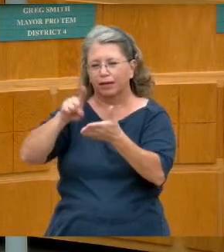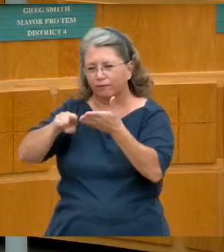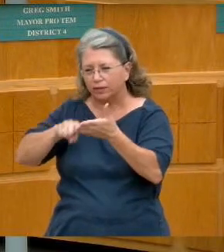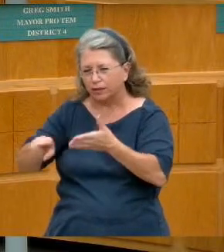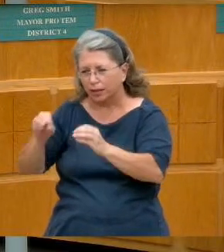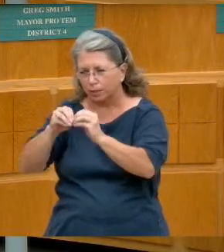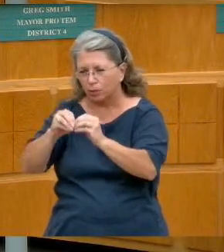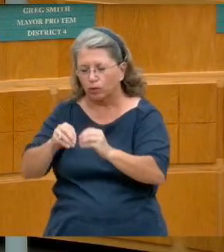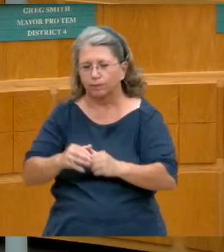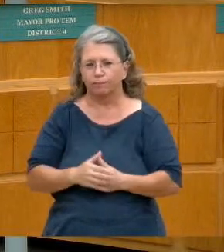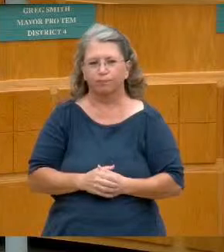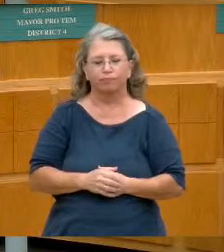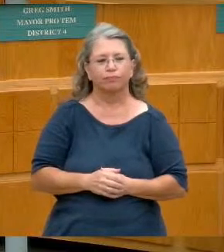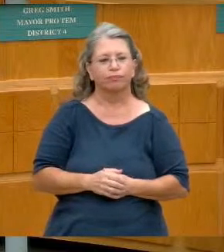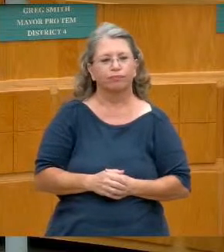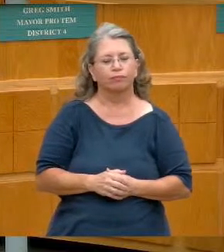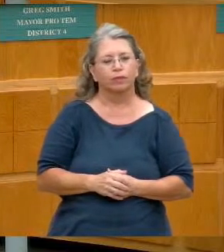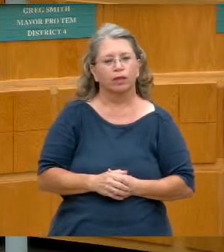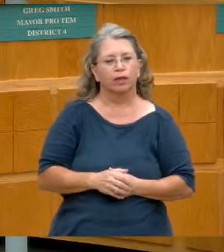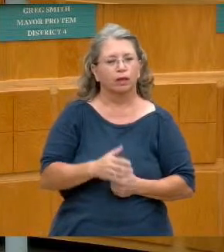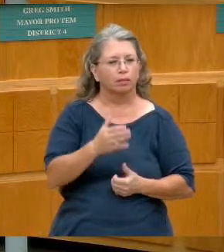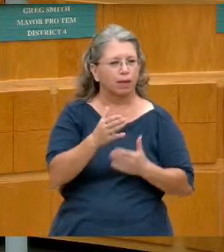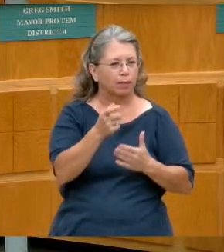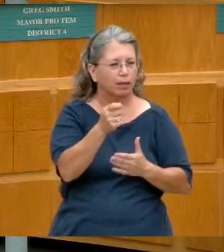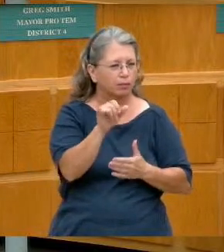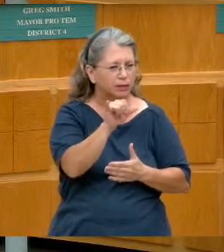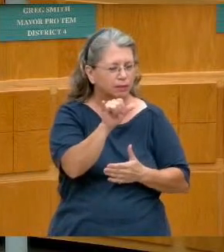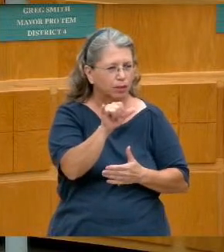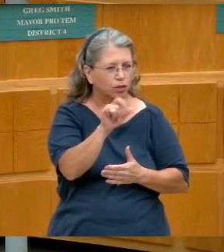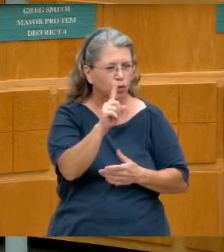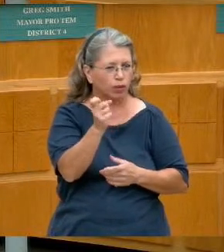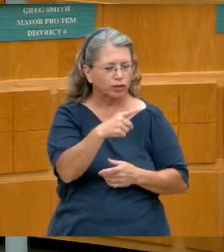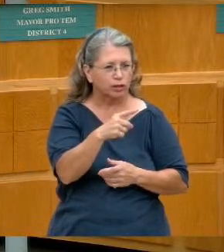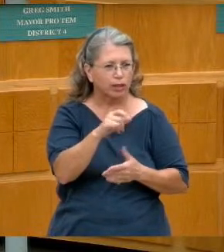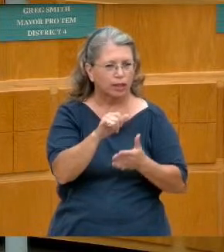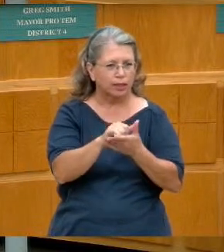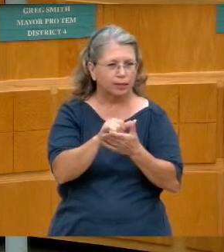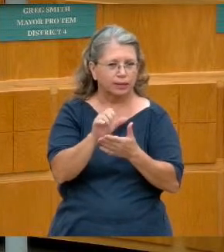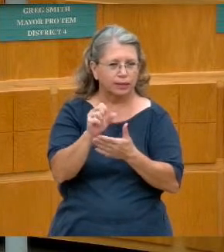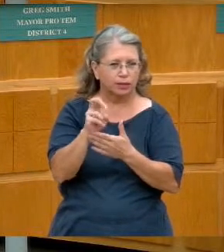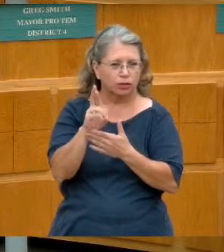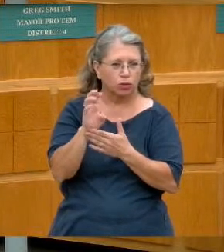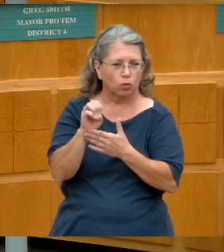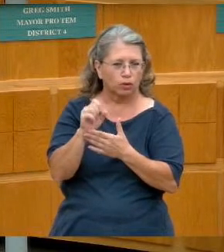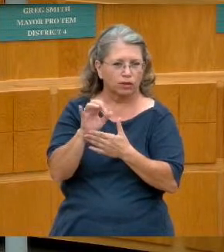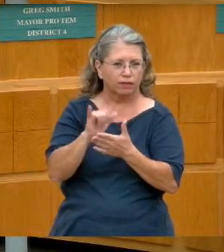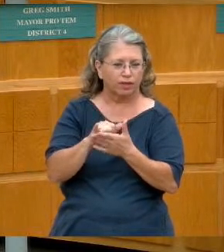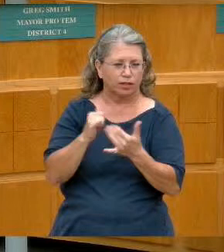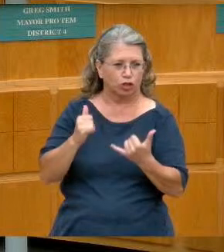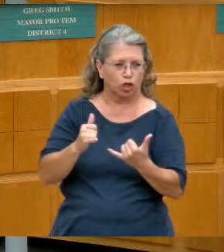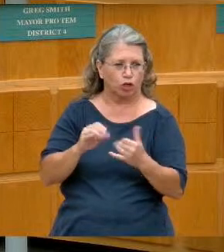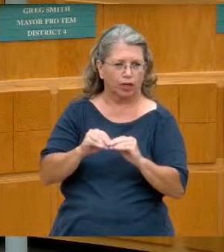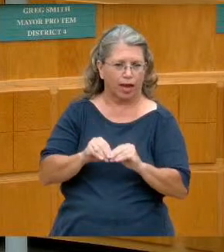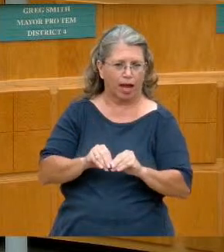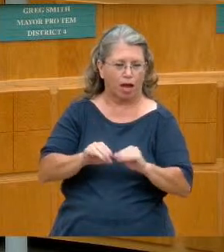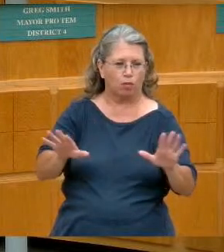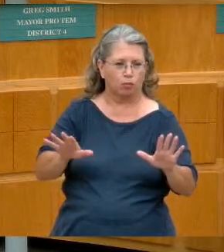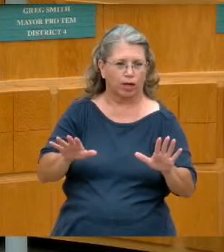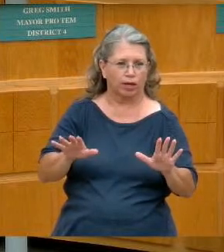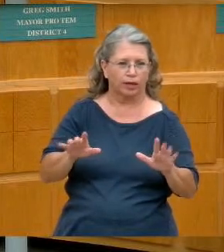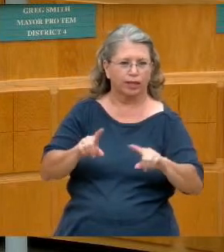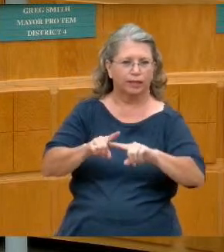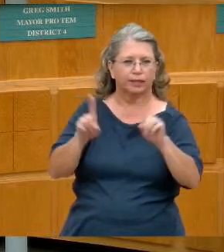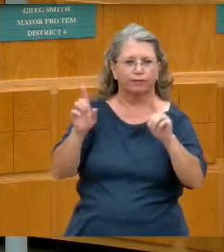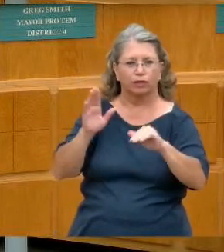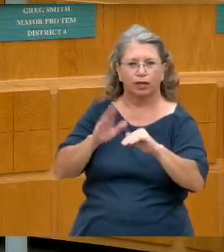And this may be a similar question asked differently. Does the source of the current outbreak differ genetically from the virus in March or